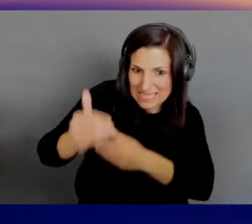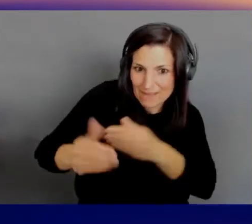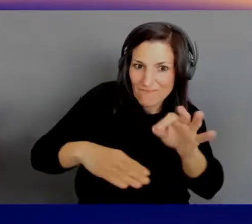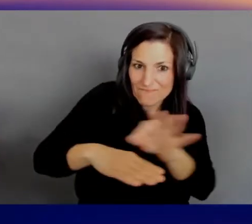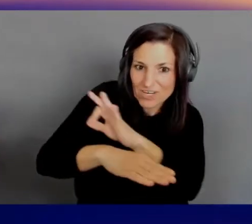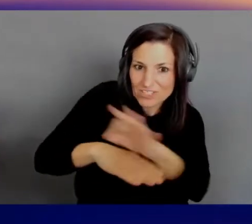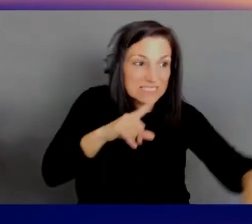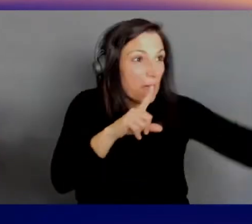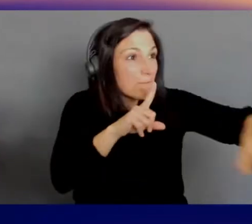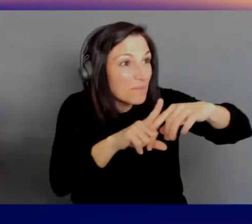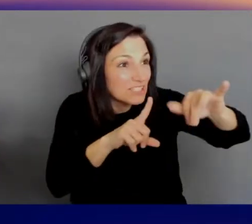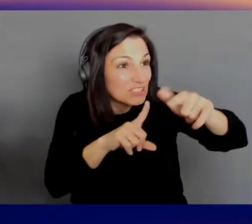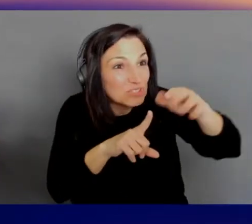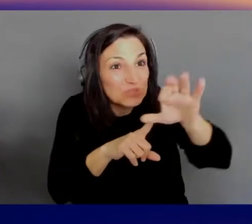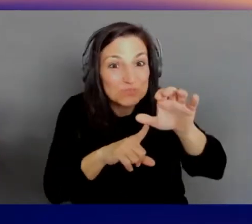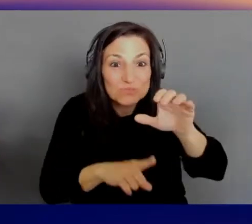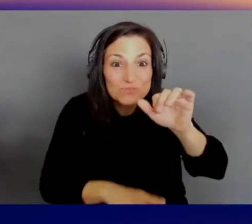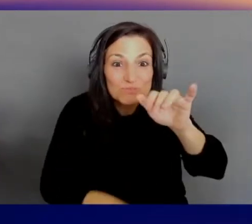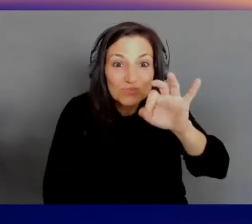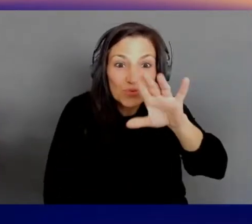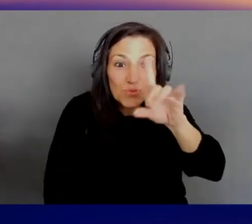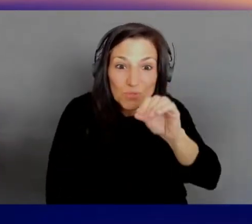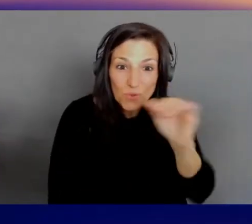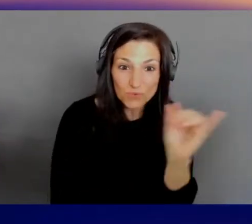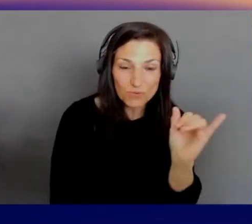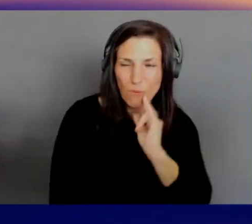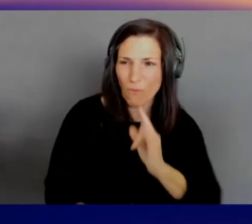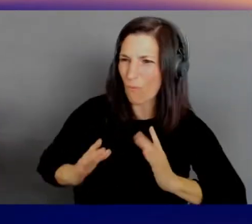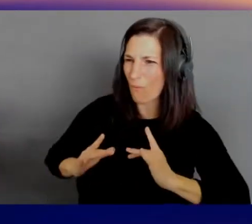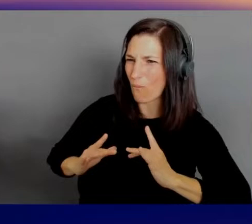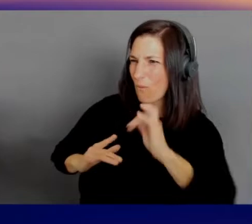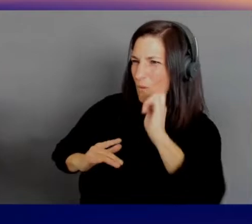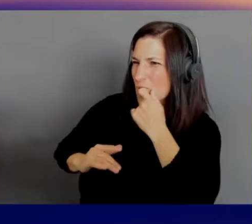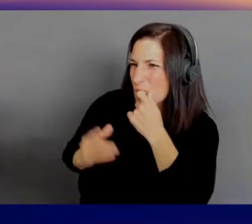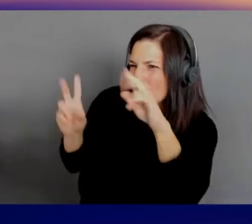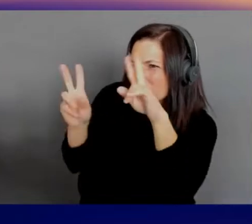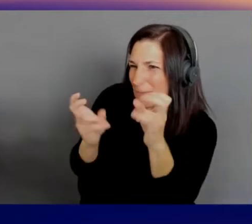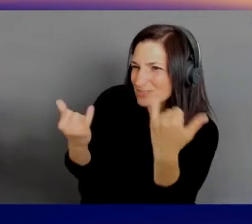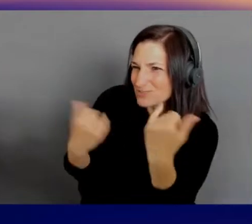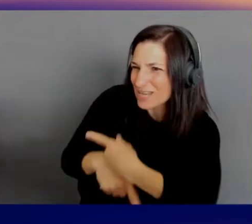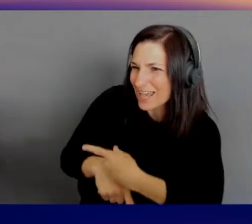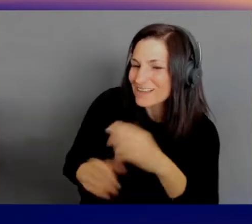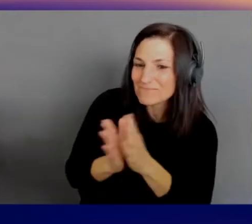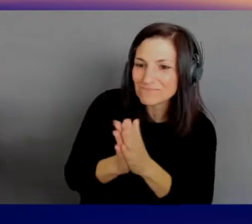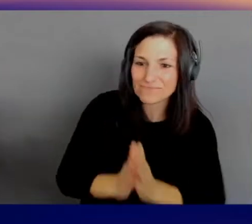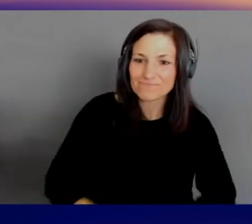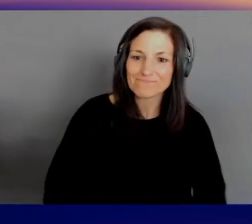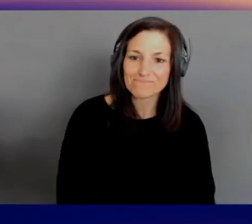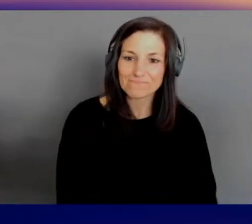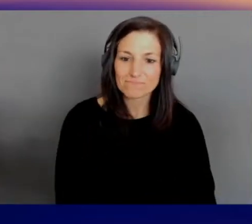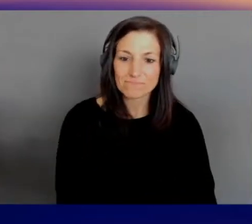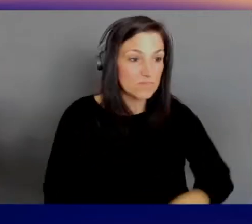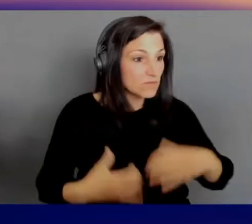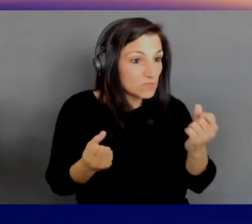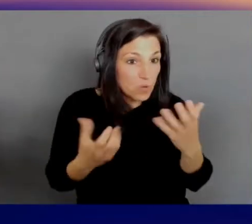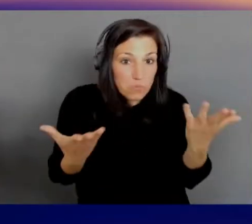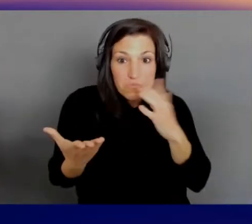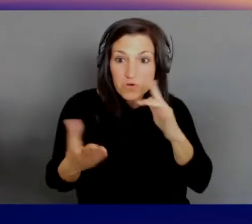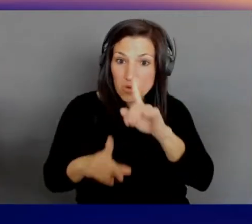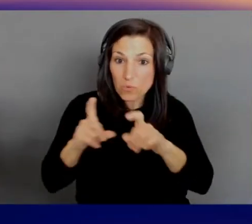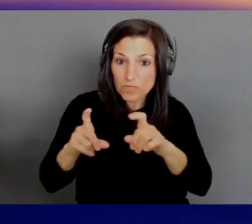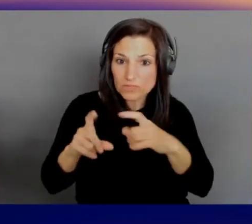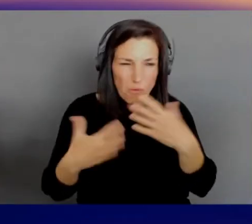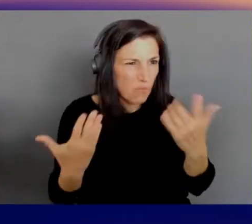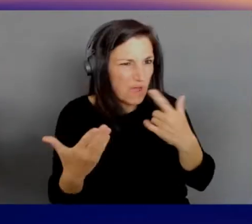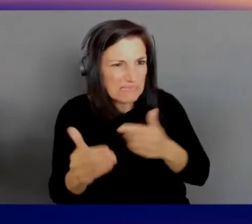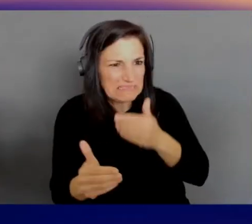right? Workflow Studio. Workflow Studio. We're talking some good stuff today. Yeah. So, what questions do you have? What is Step Function? Yeah,